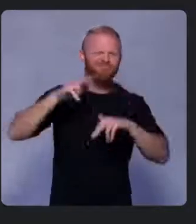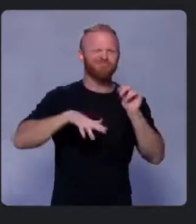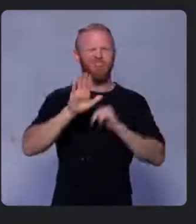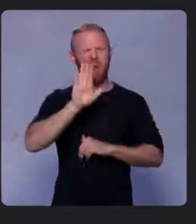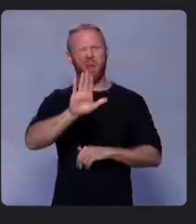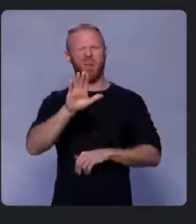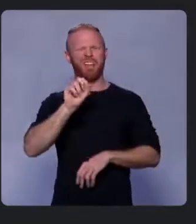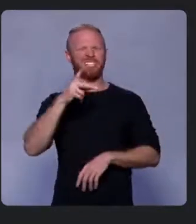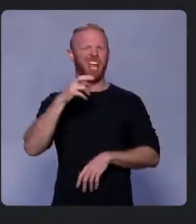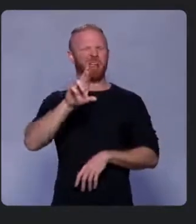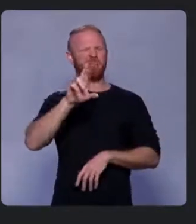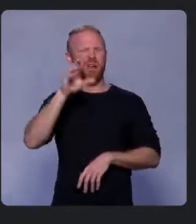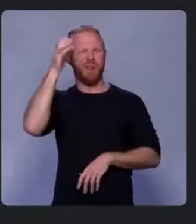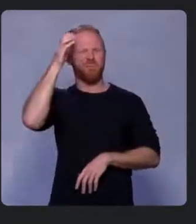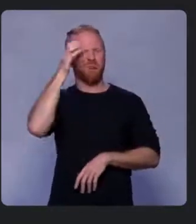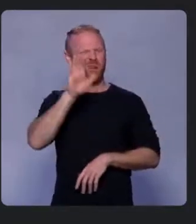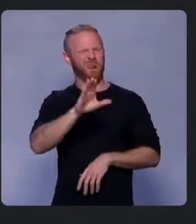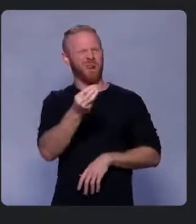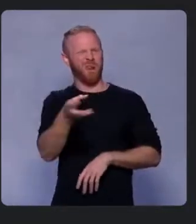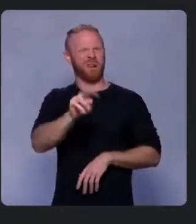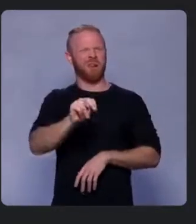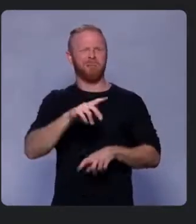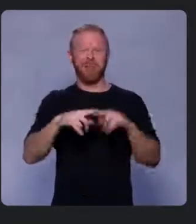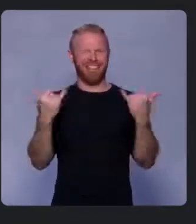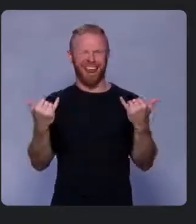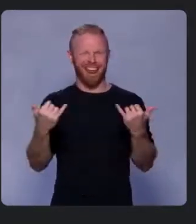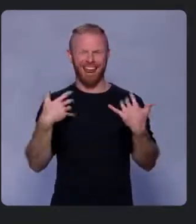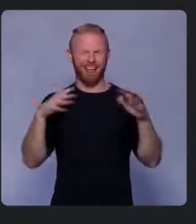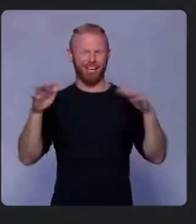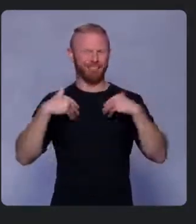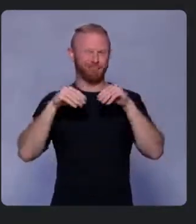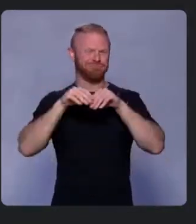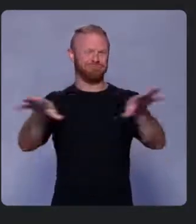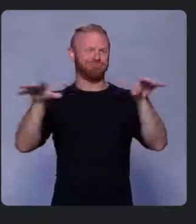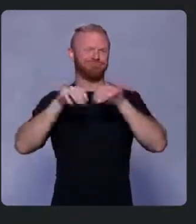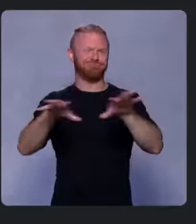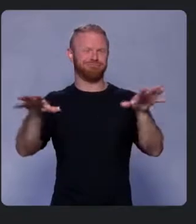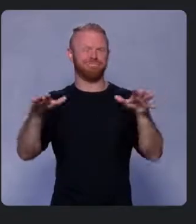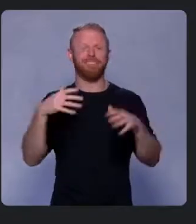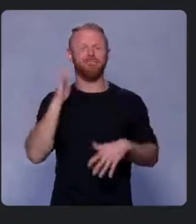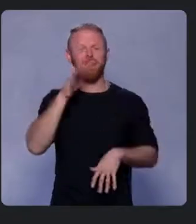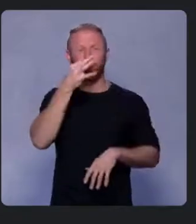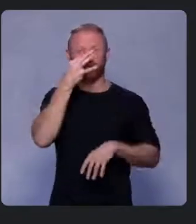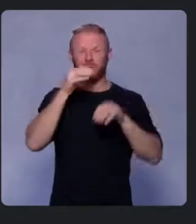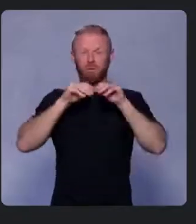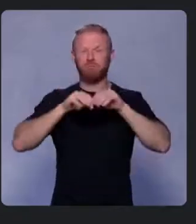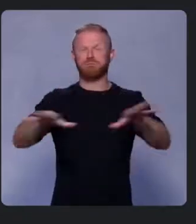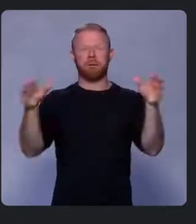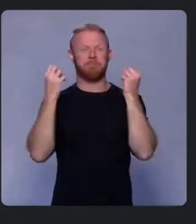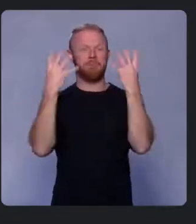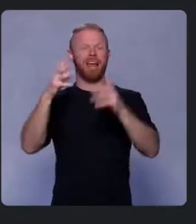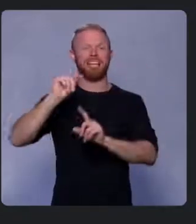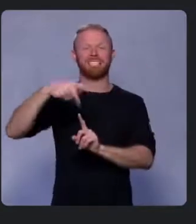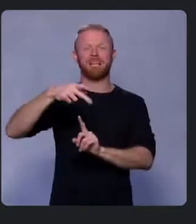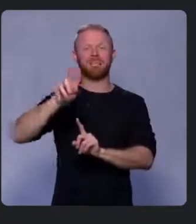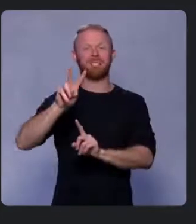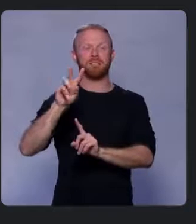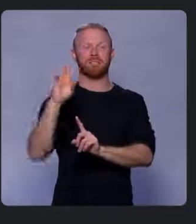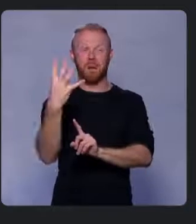we already have many of these deployed today. And we'll soon have dozens of TPU v4 pods in our data